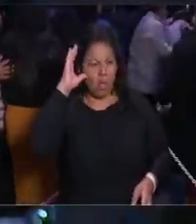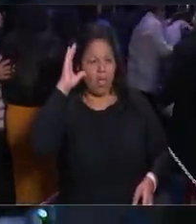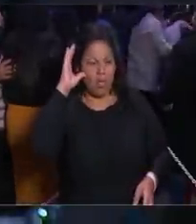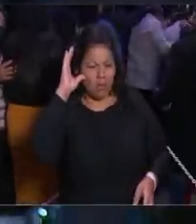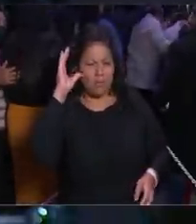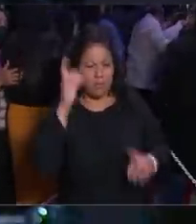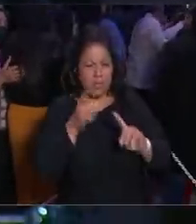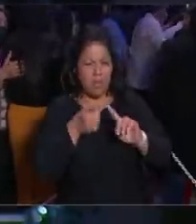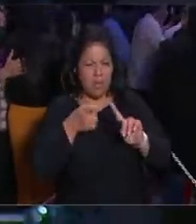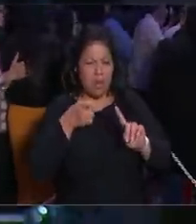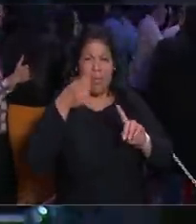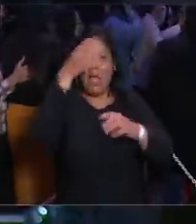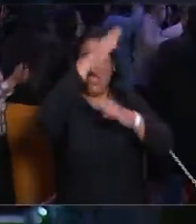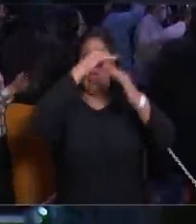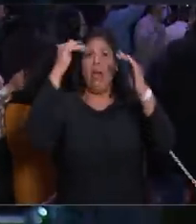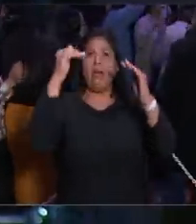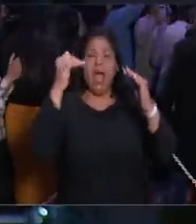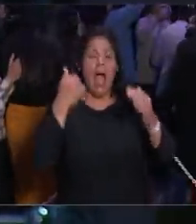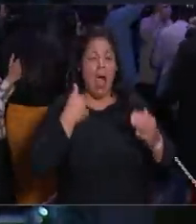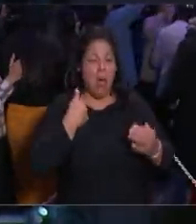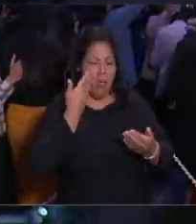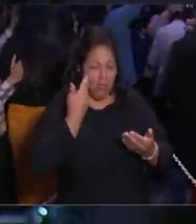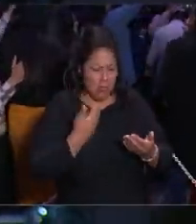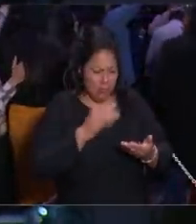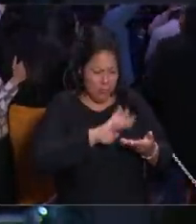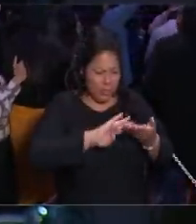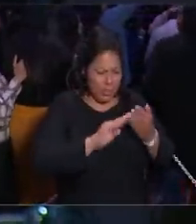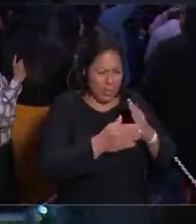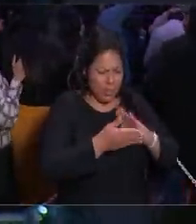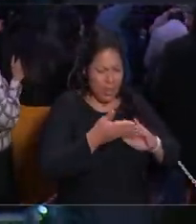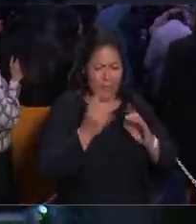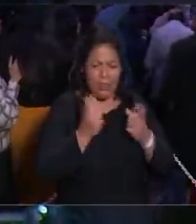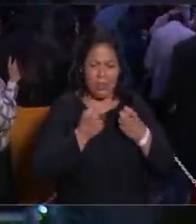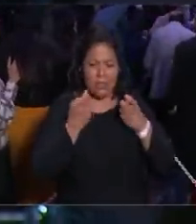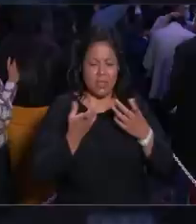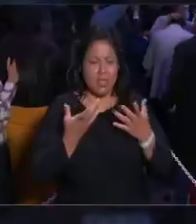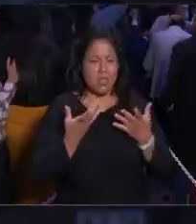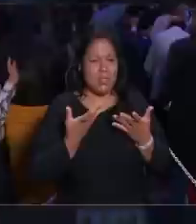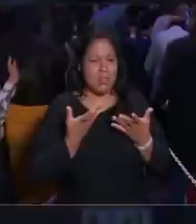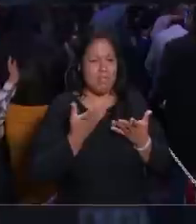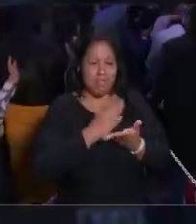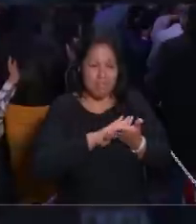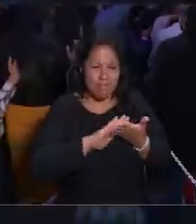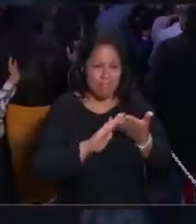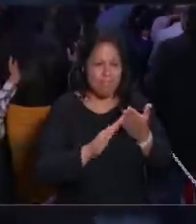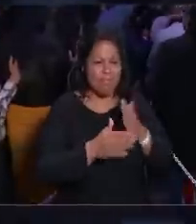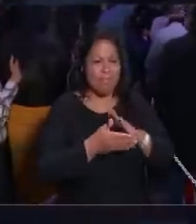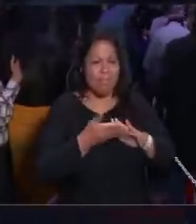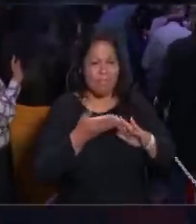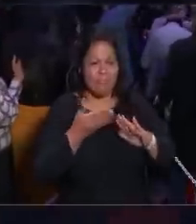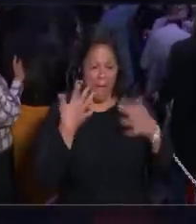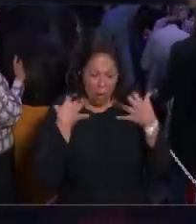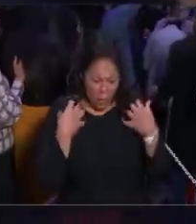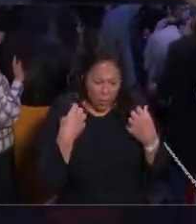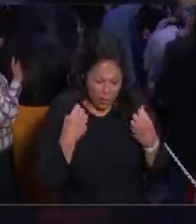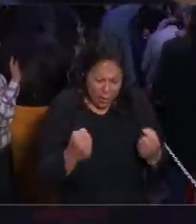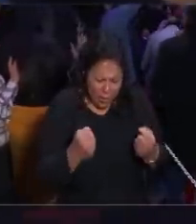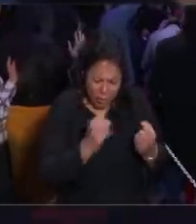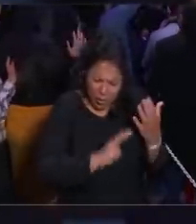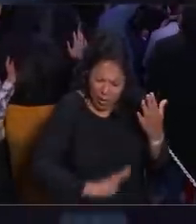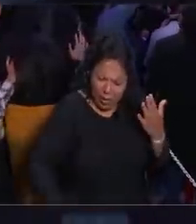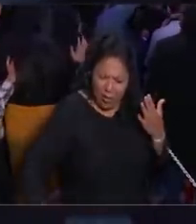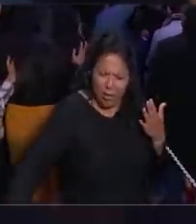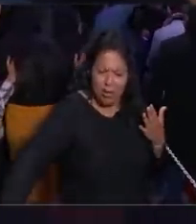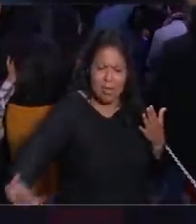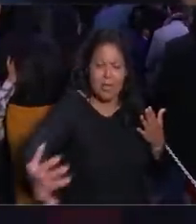heaven, y perdonaré su pecado, and will forgive their sin, y sanaré su tierra, and will heal